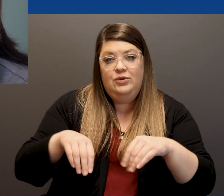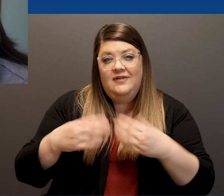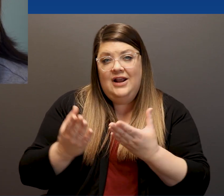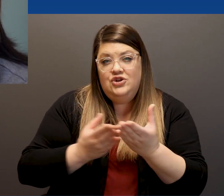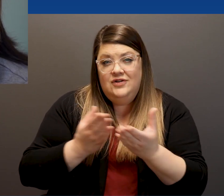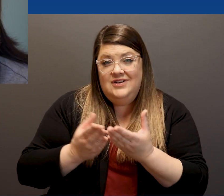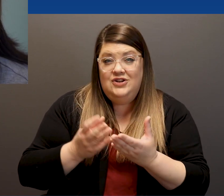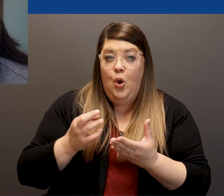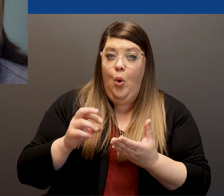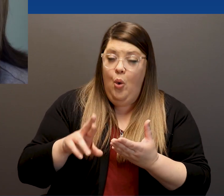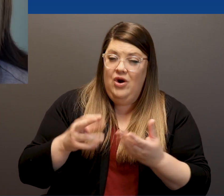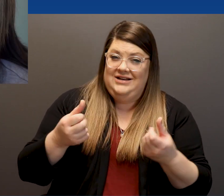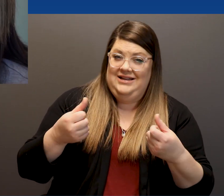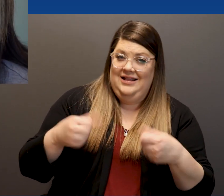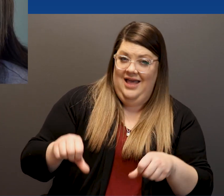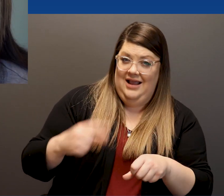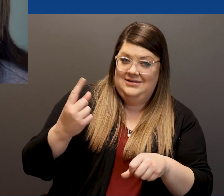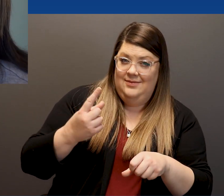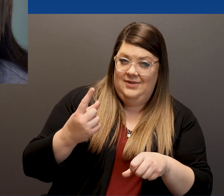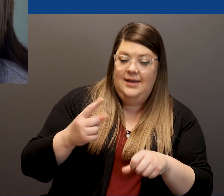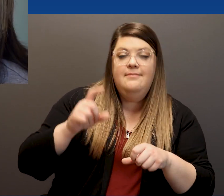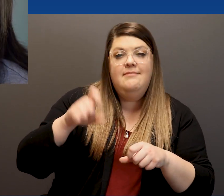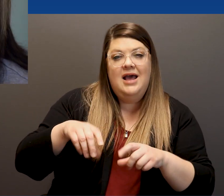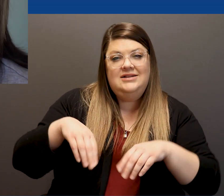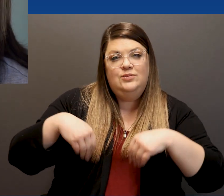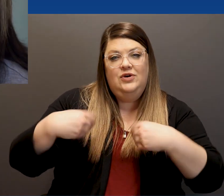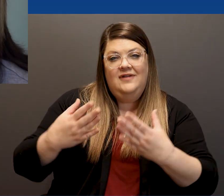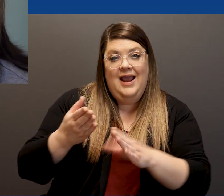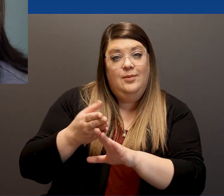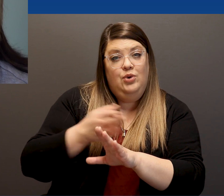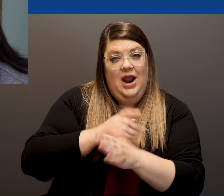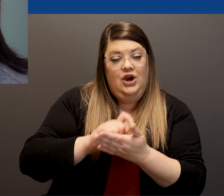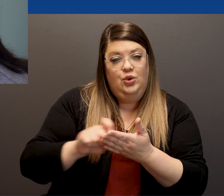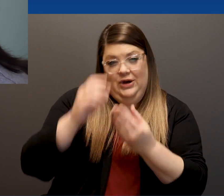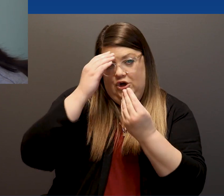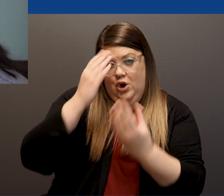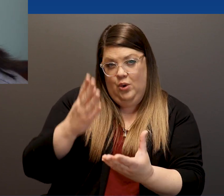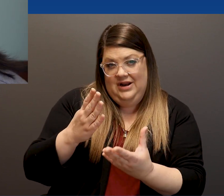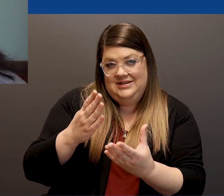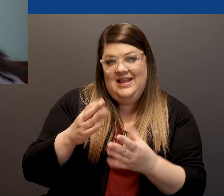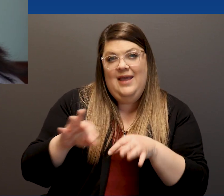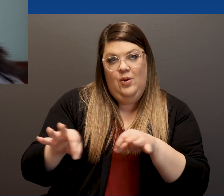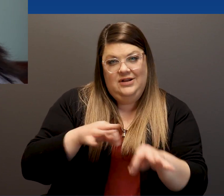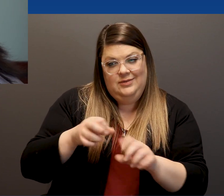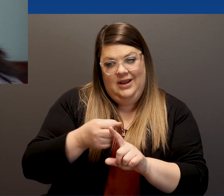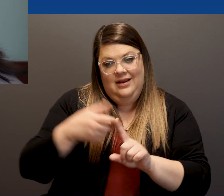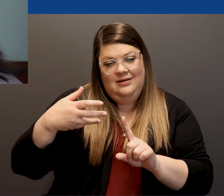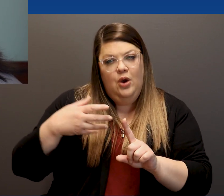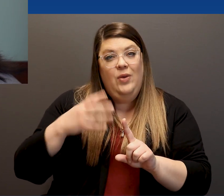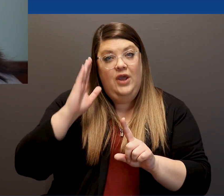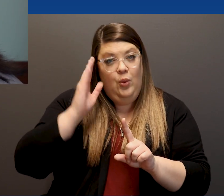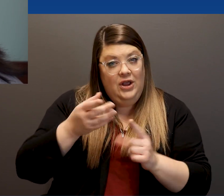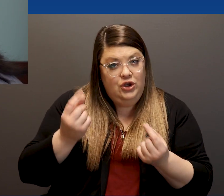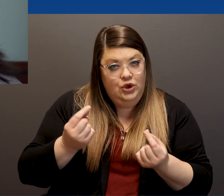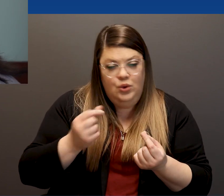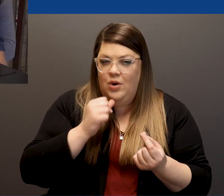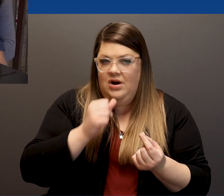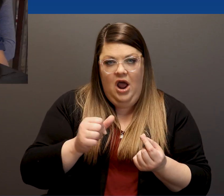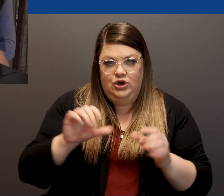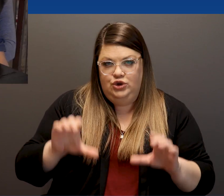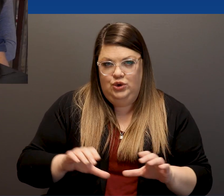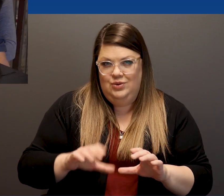or declines to do something, they must provide prior written notice, which explains what they will or will not do and